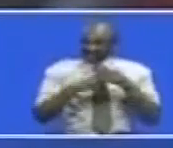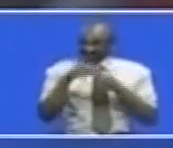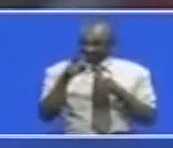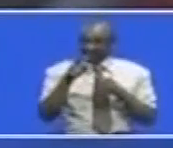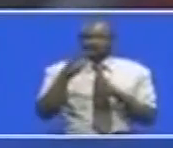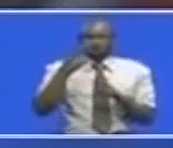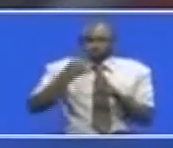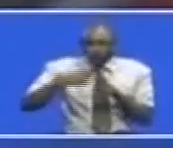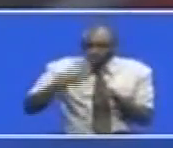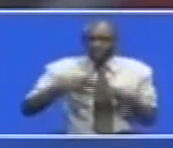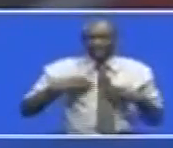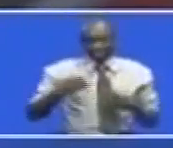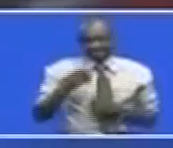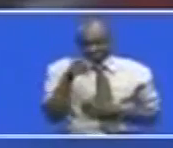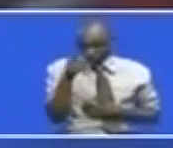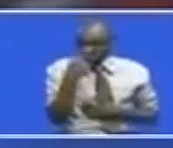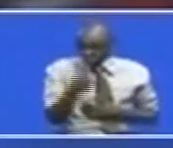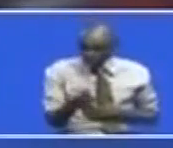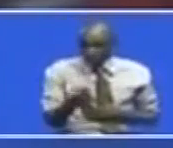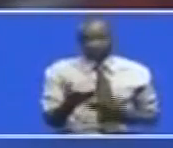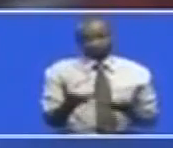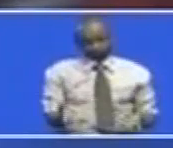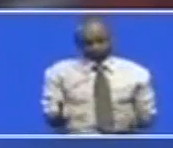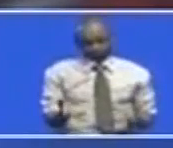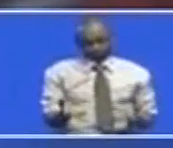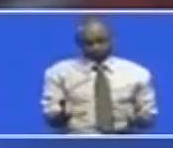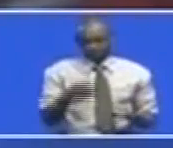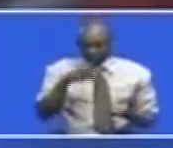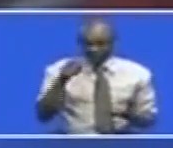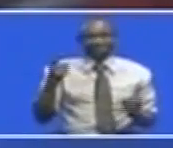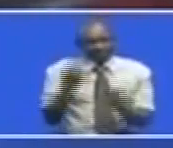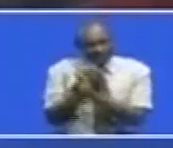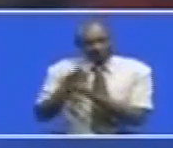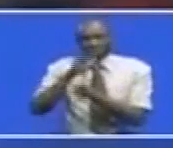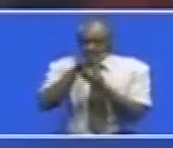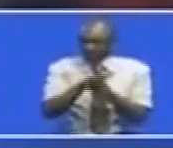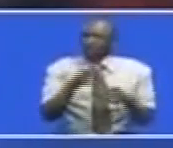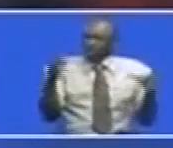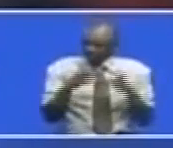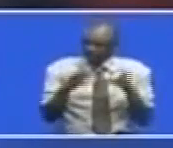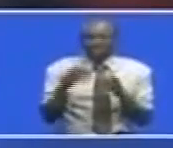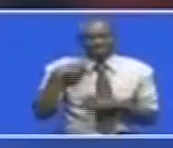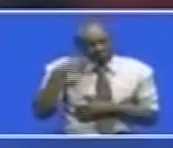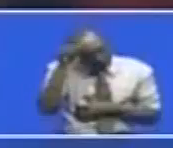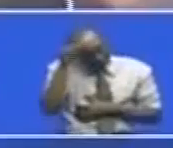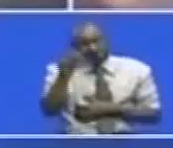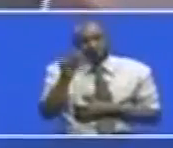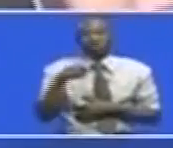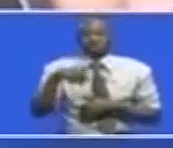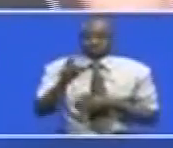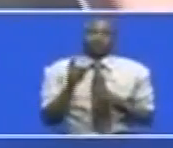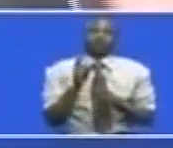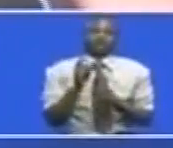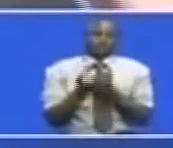Health has since lived up to its name of meeting needs of marginalized communities while making a living out of it. They